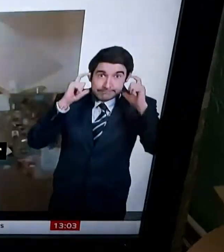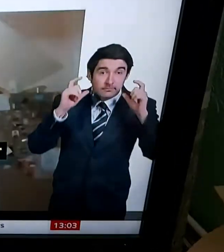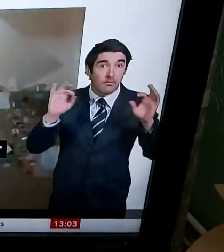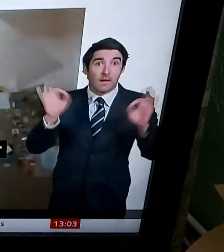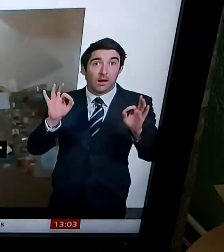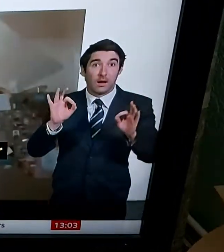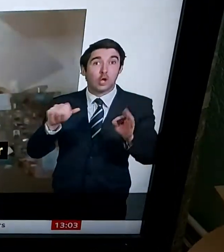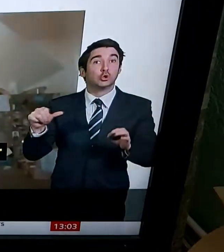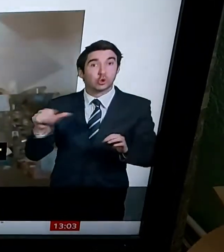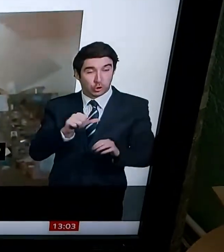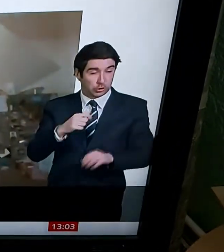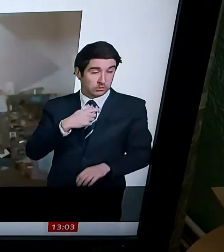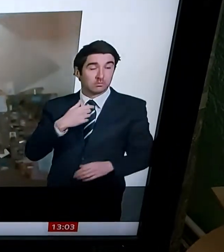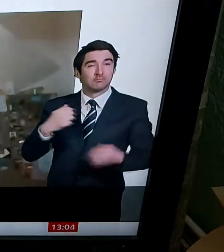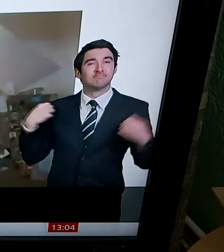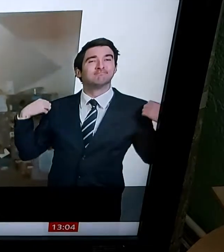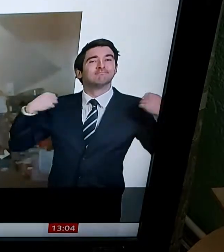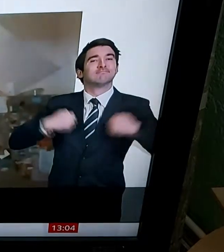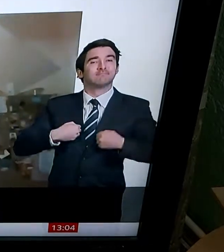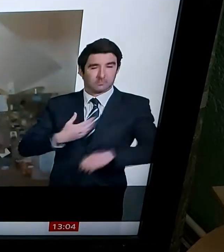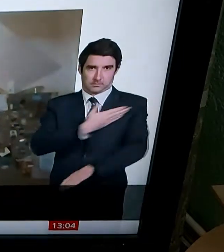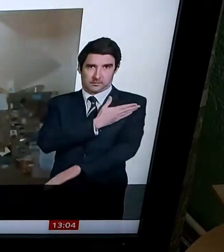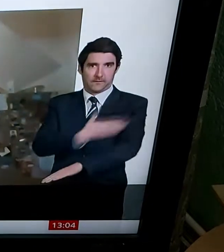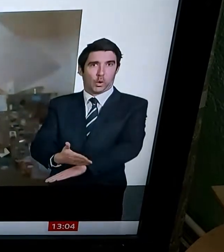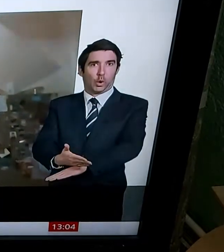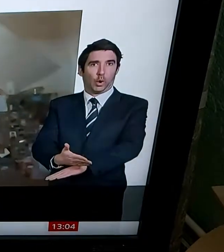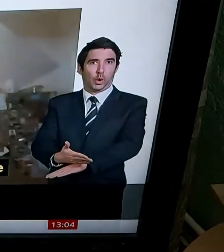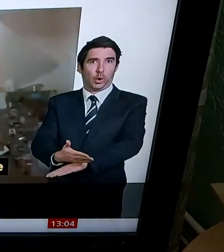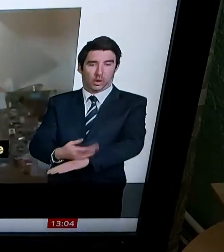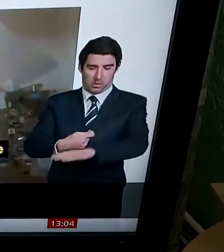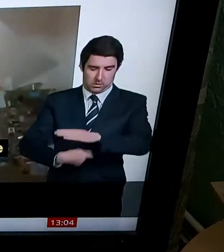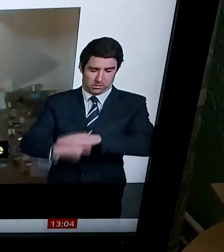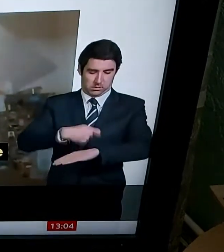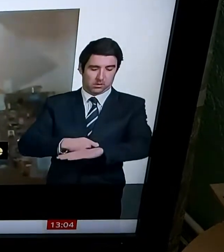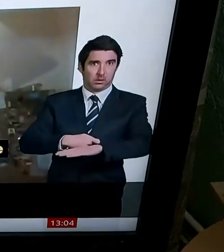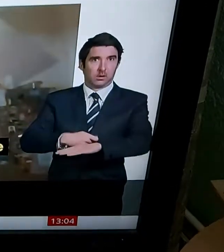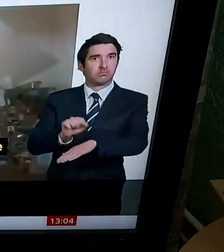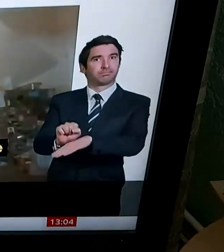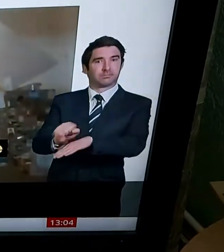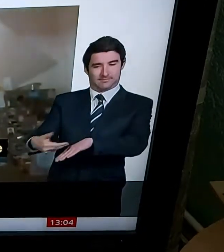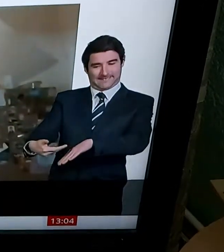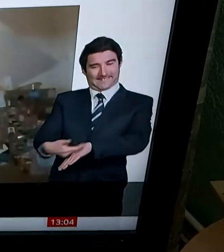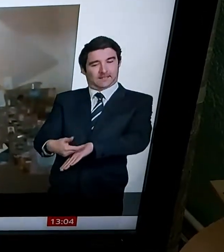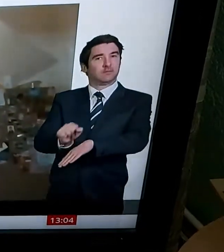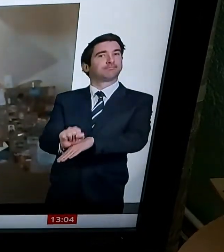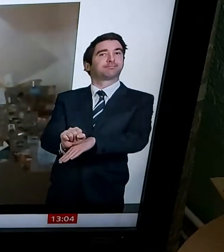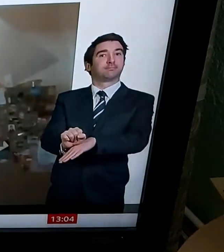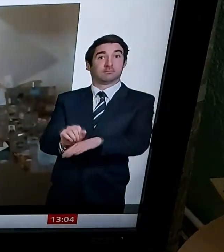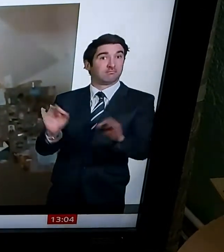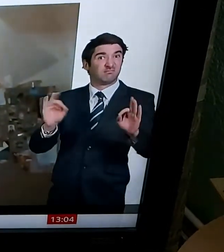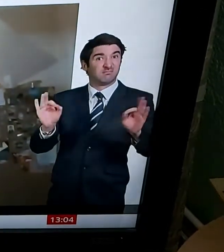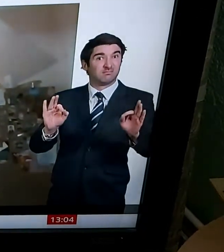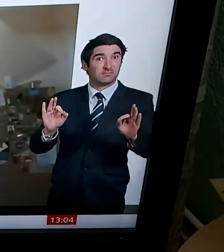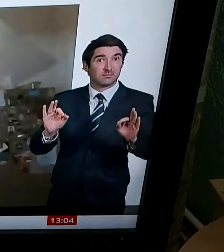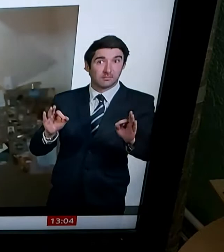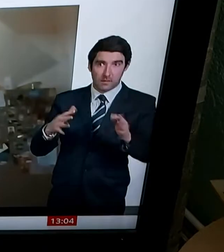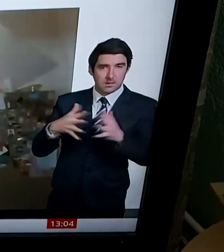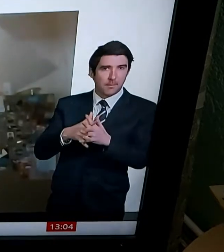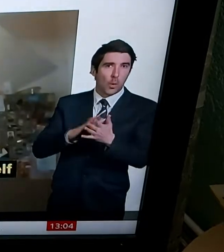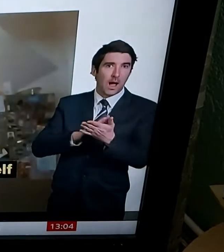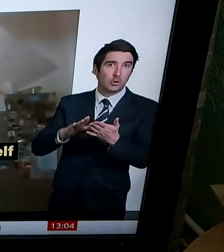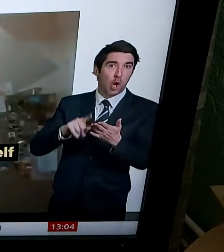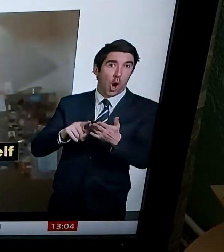guidance by the World Health Organization. And I think it's frightening that I'm putting myself at risk